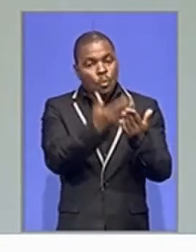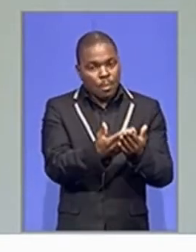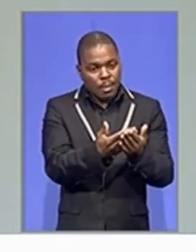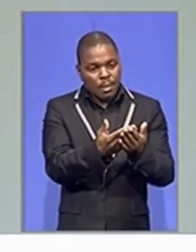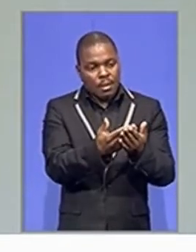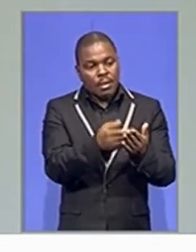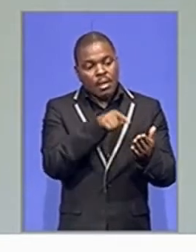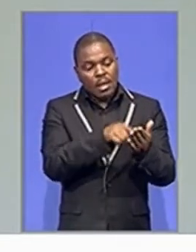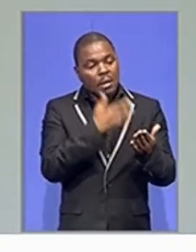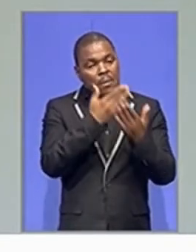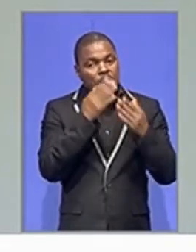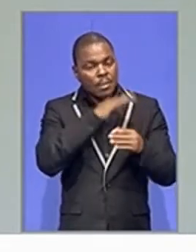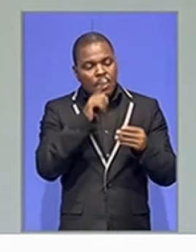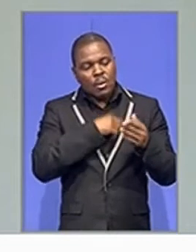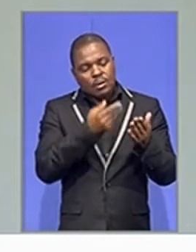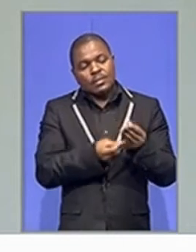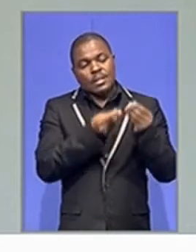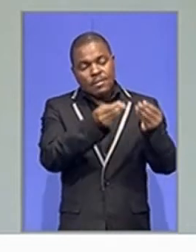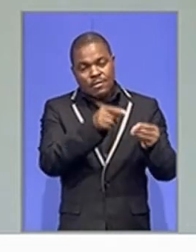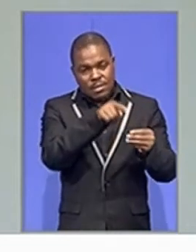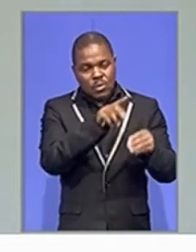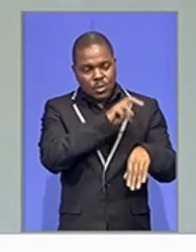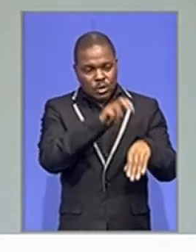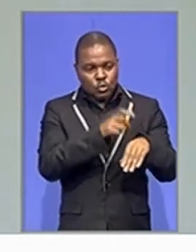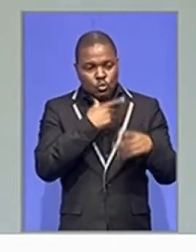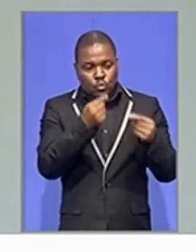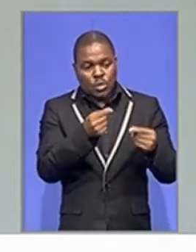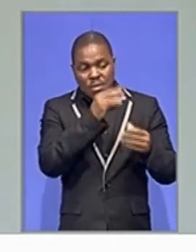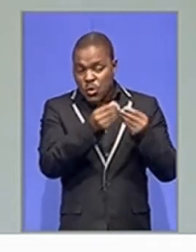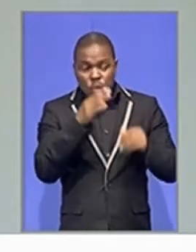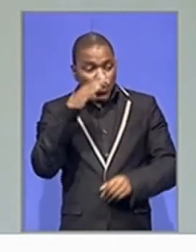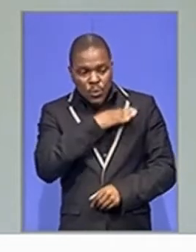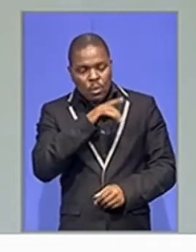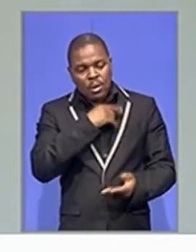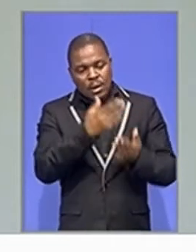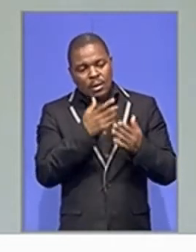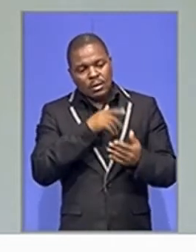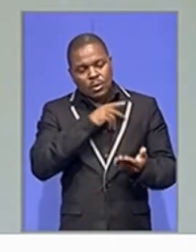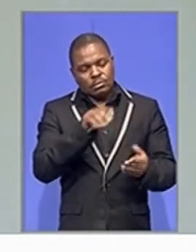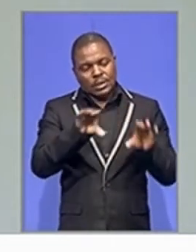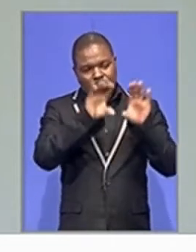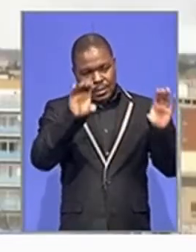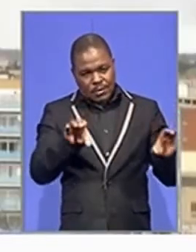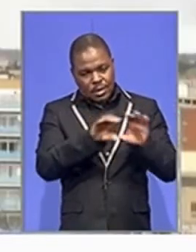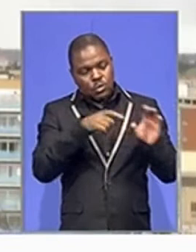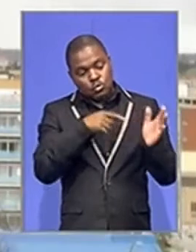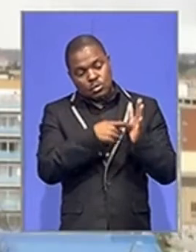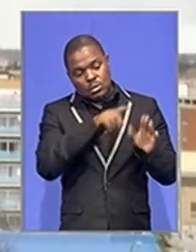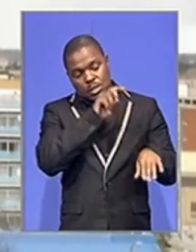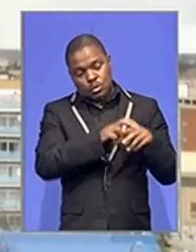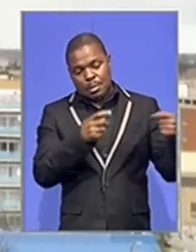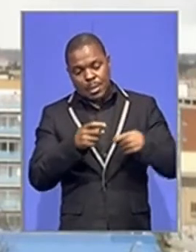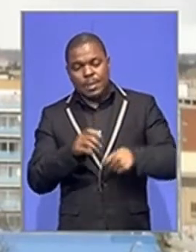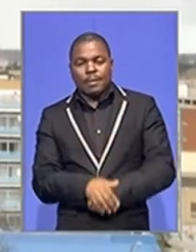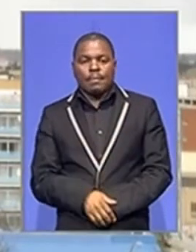addressed we'll the binding remedial action and if it's not addressed that's when we'll issue the certificate of death mulao omu